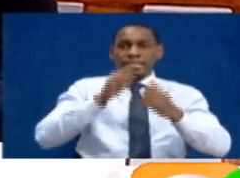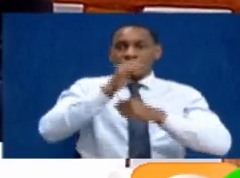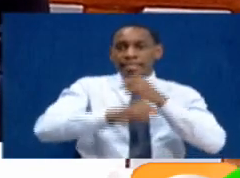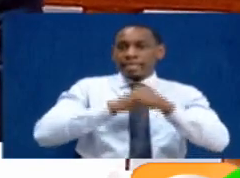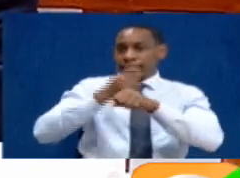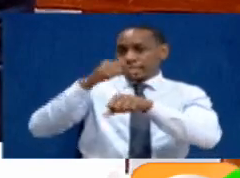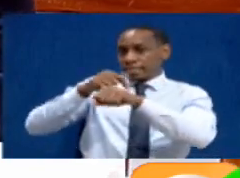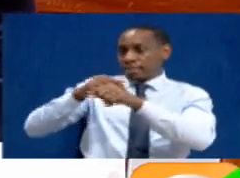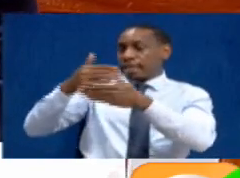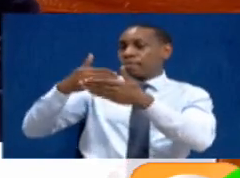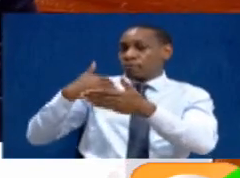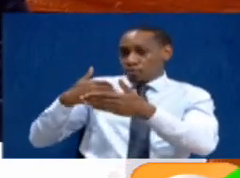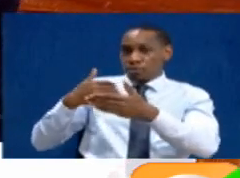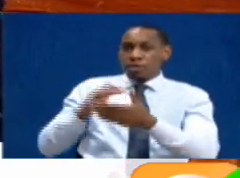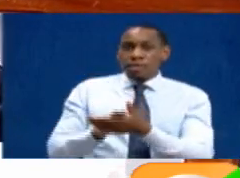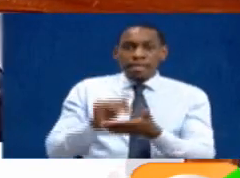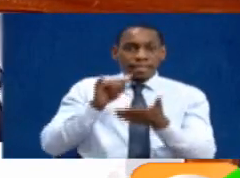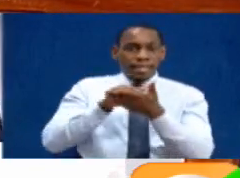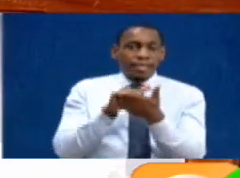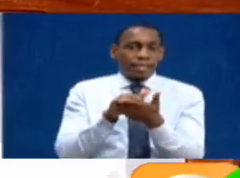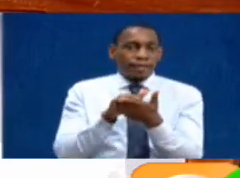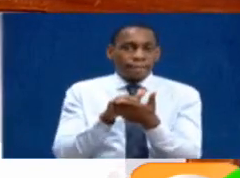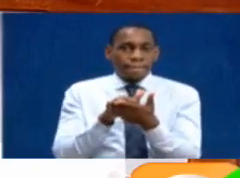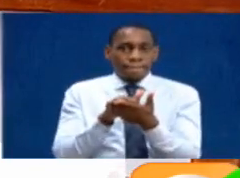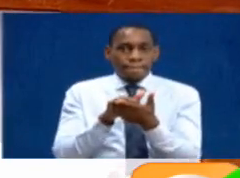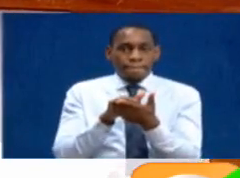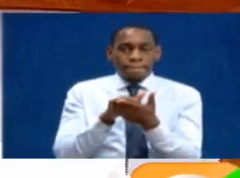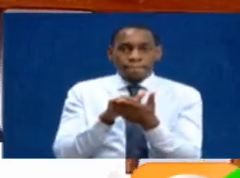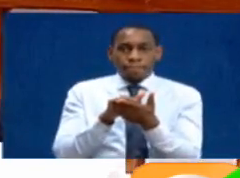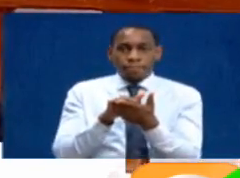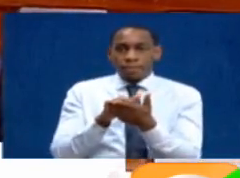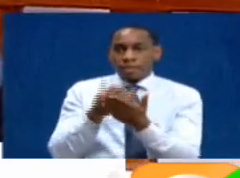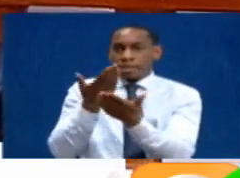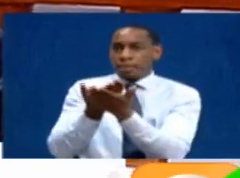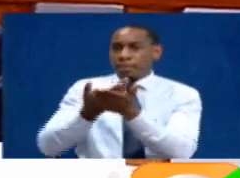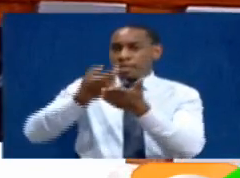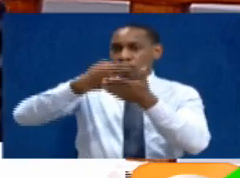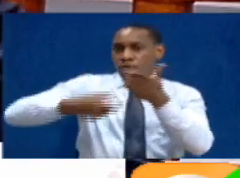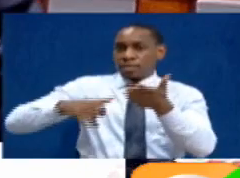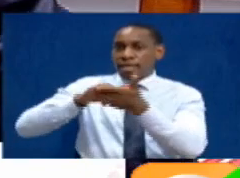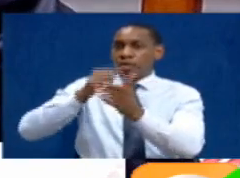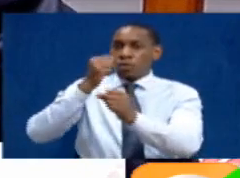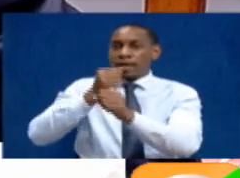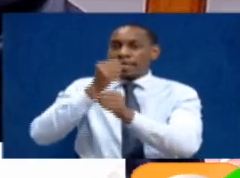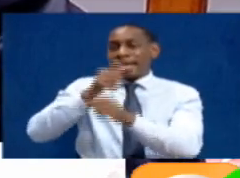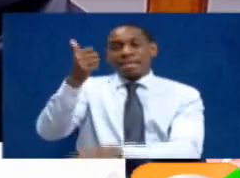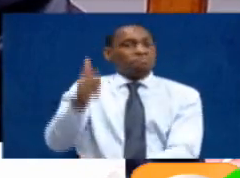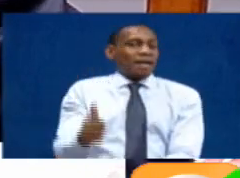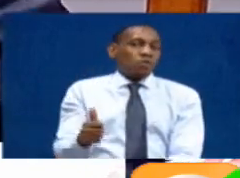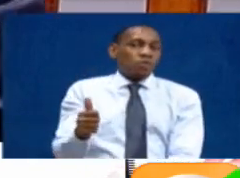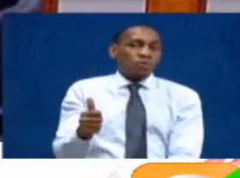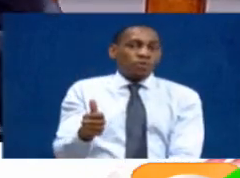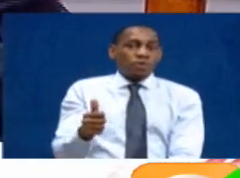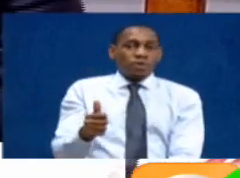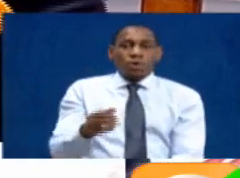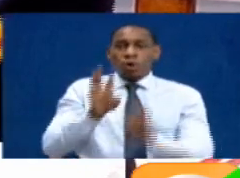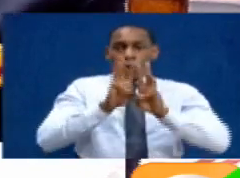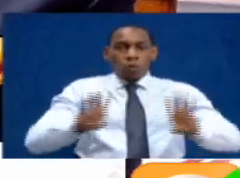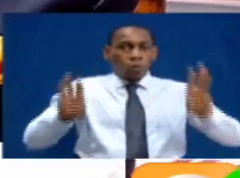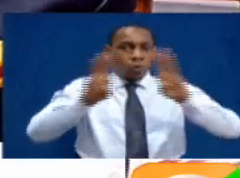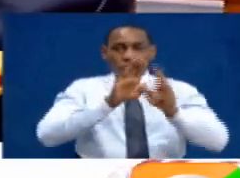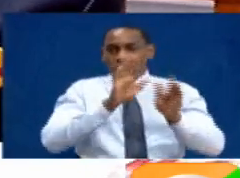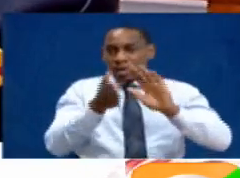time, he placed in a fee note of the work that he had not done it, amounting to